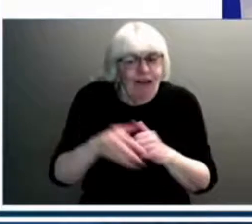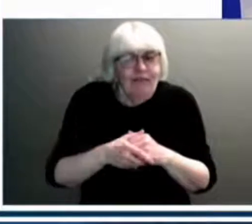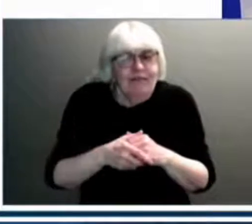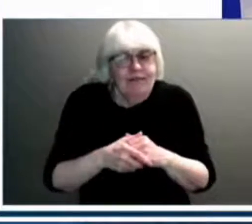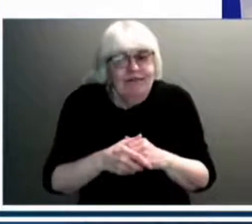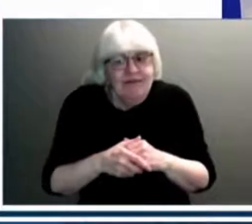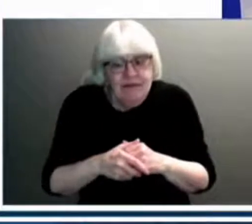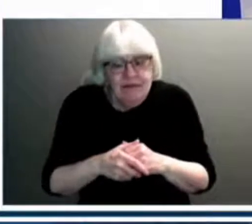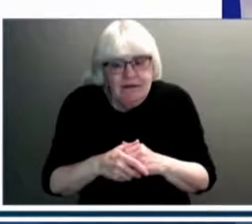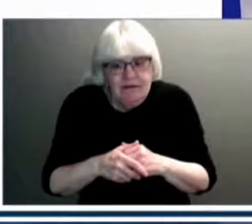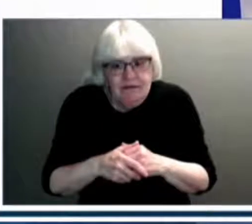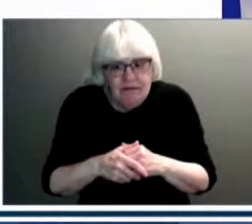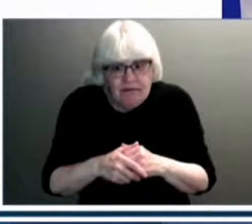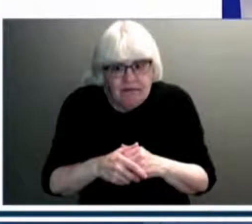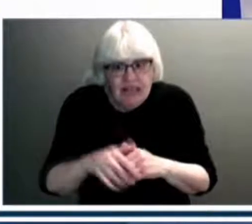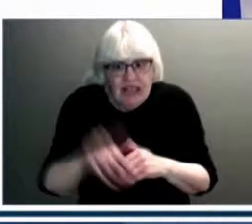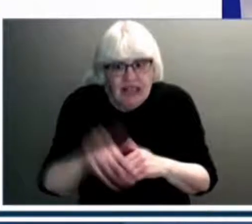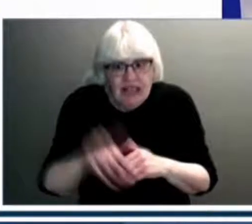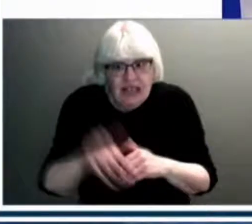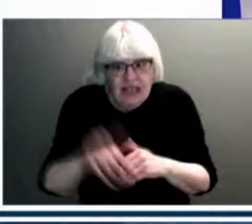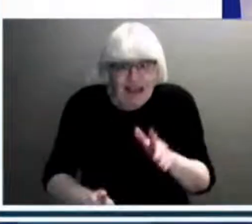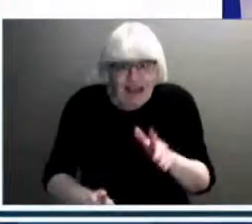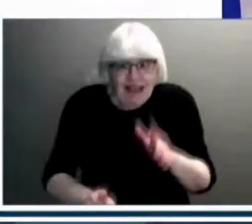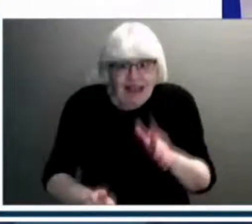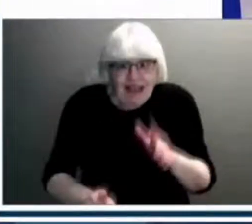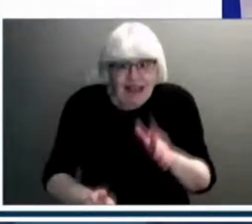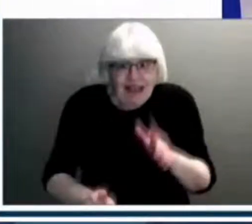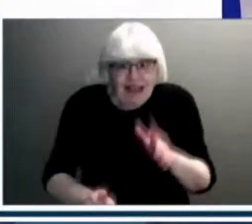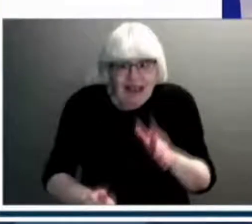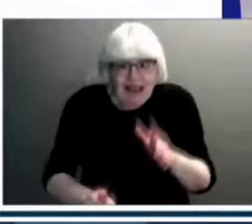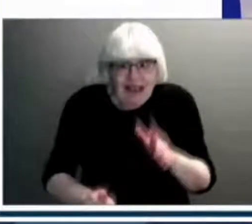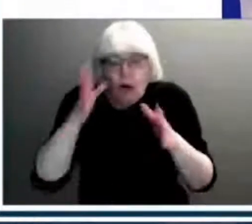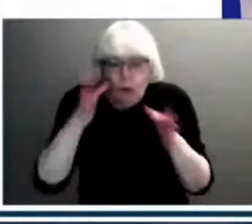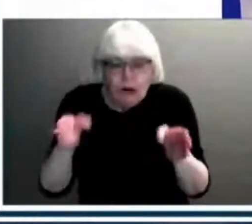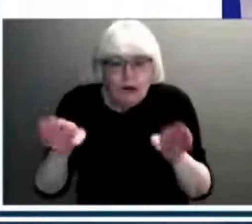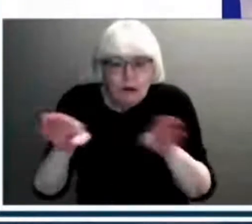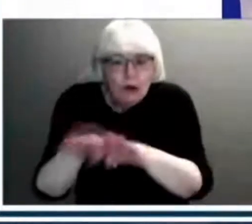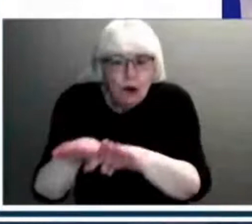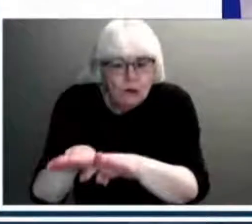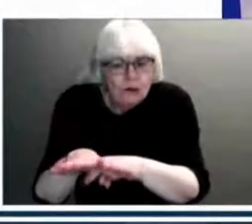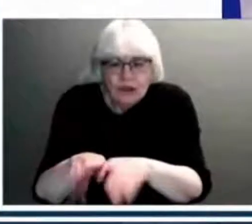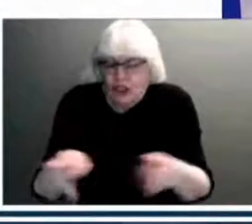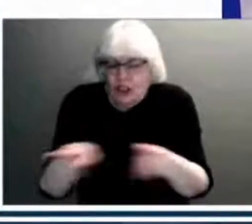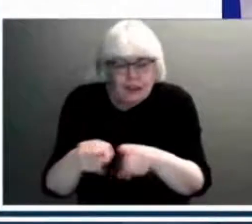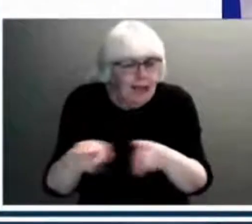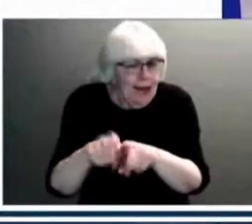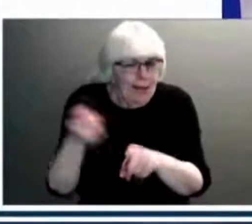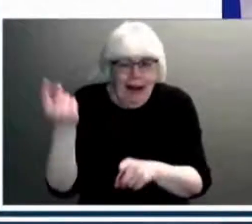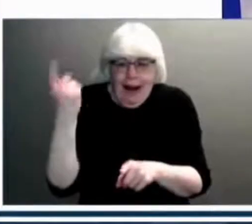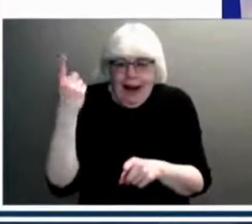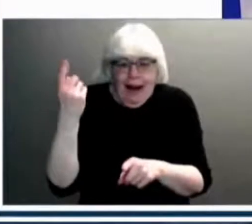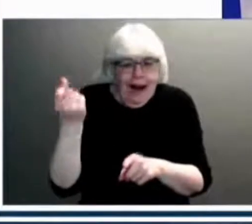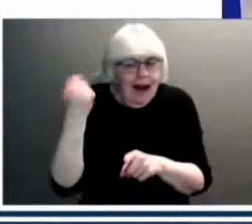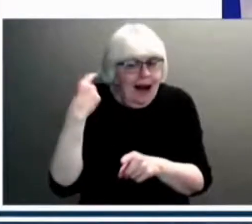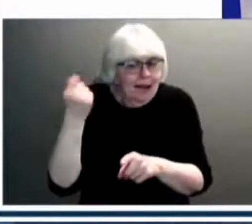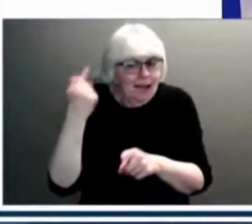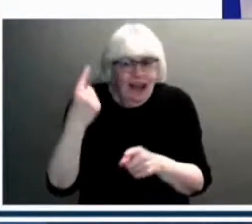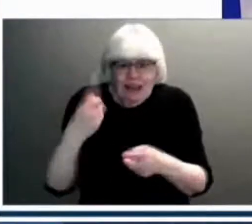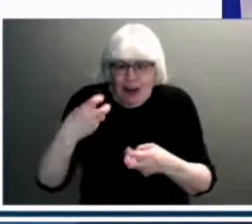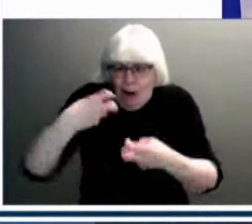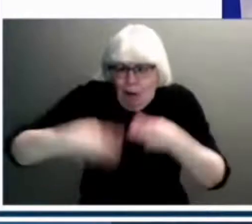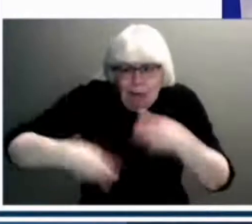through the fall. We did that last year. If there's operational issues or issues with outbreaks, we will take steps to close